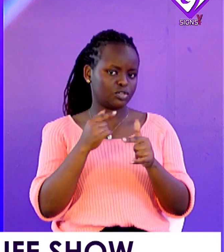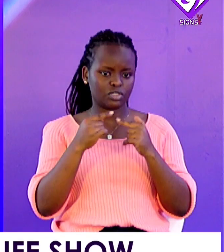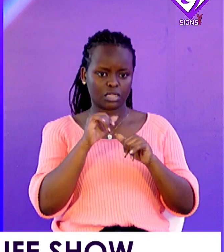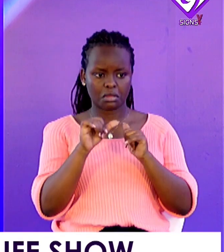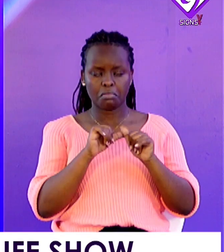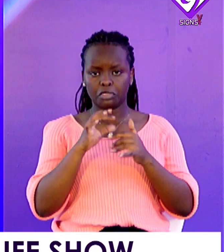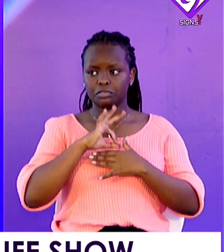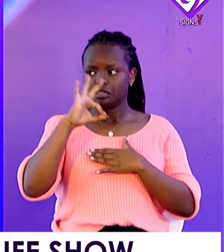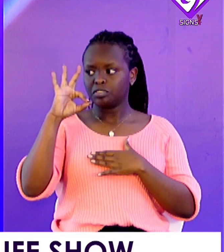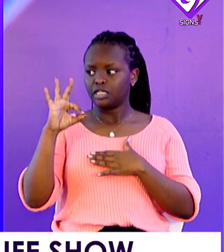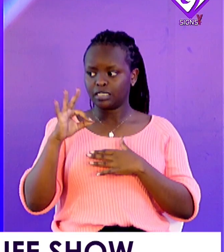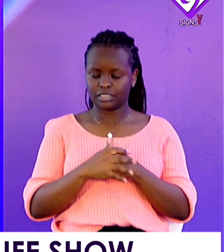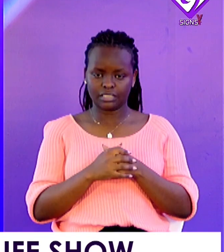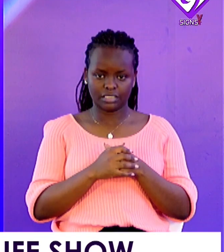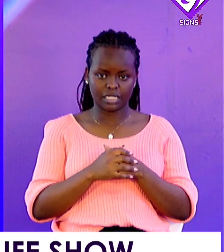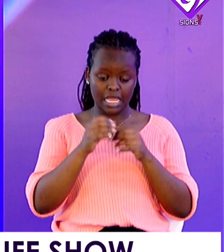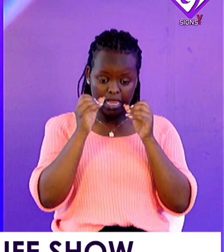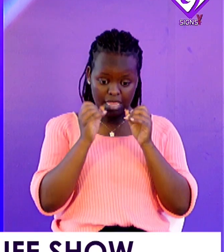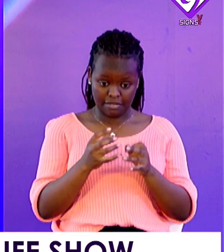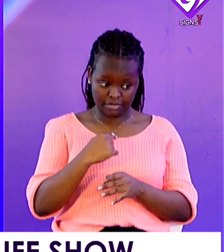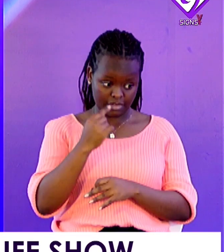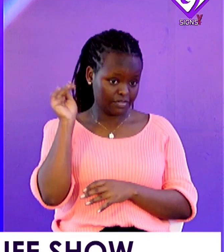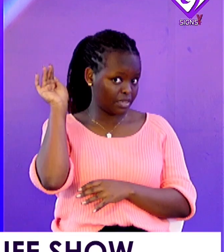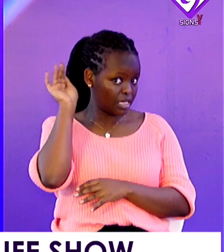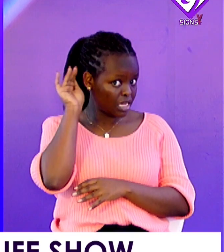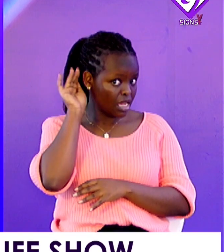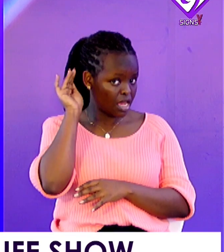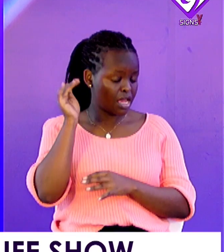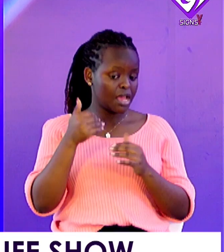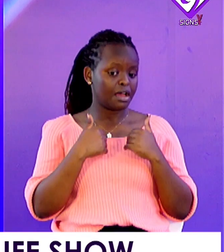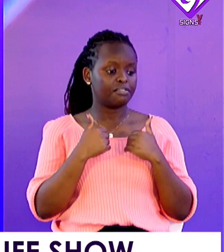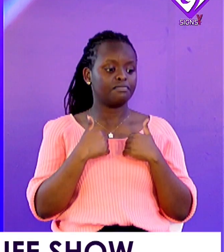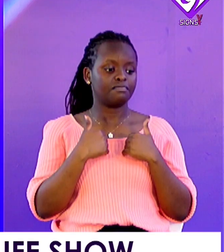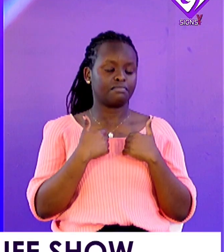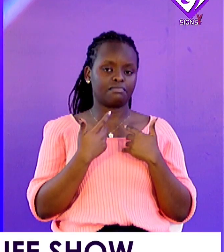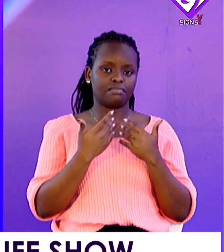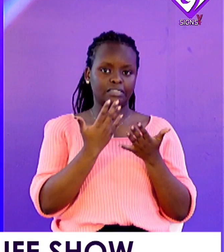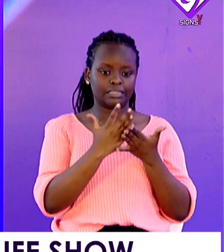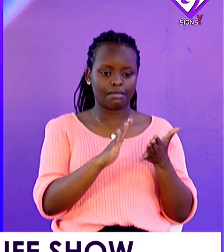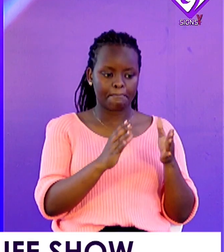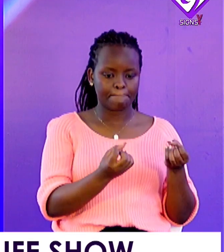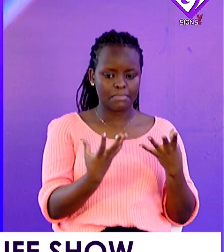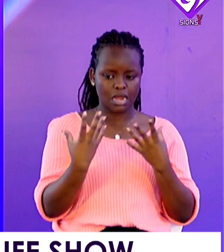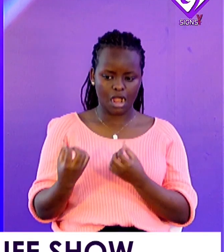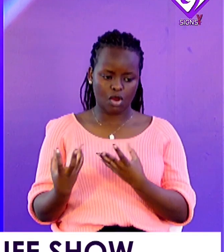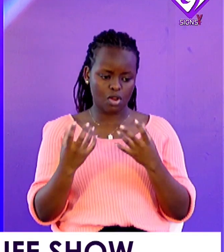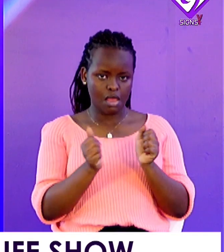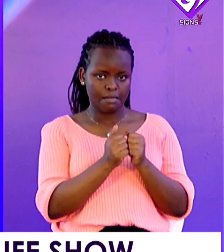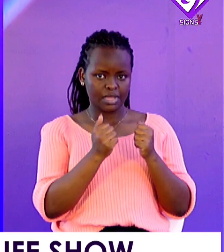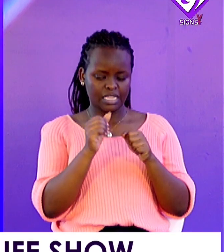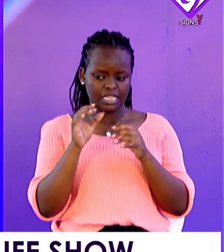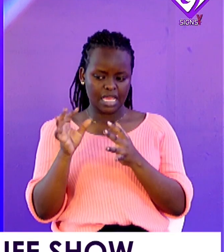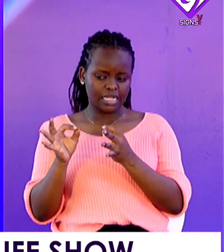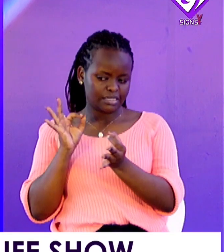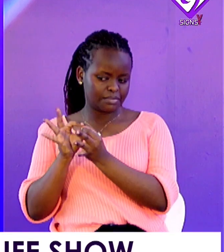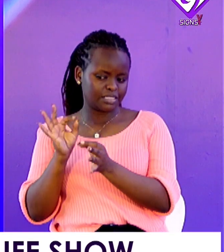spirituality, if I hear that there is some miracle happening in a certain church, I